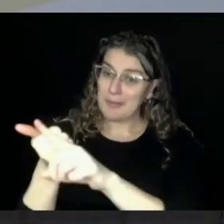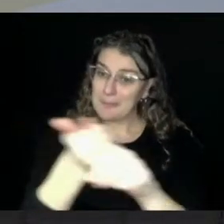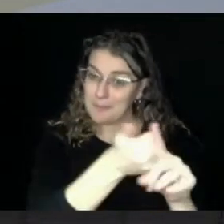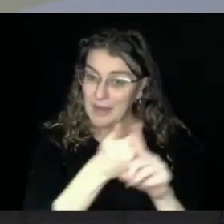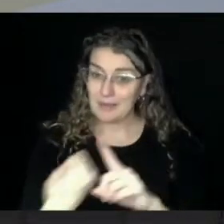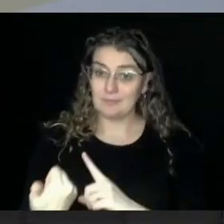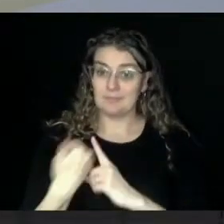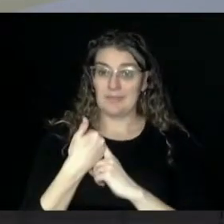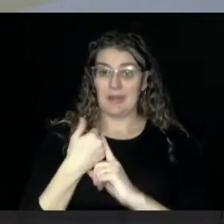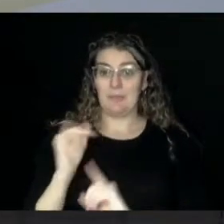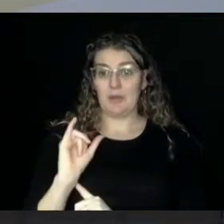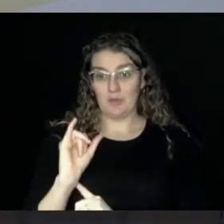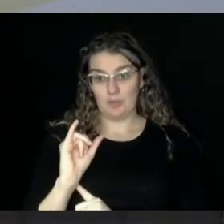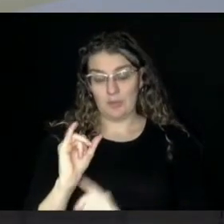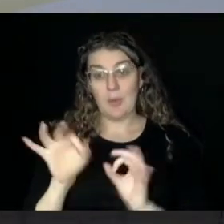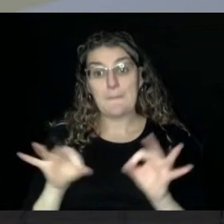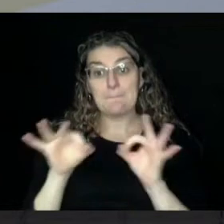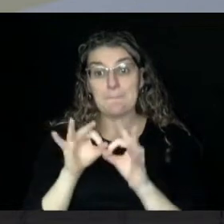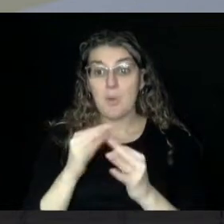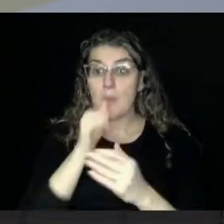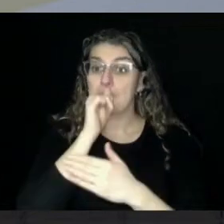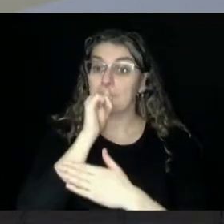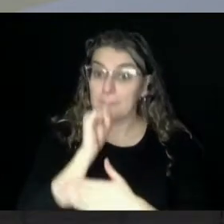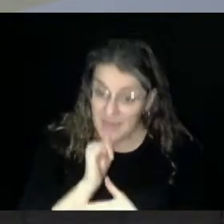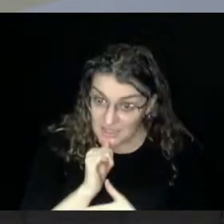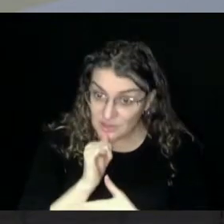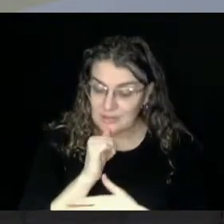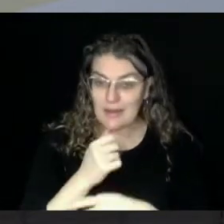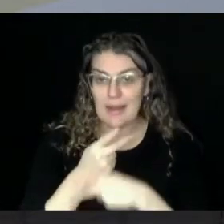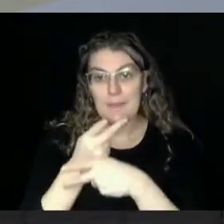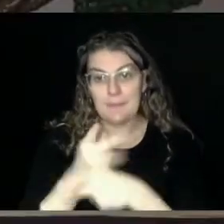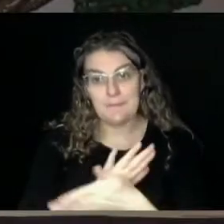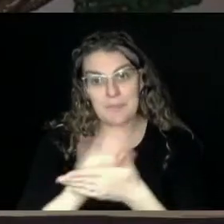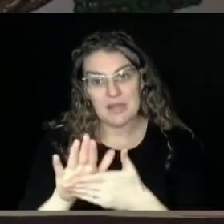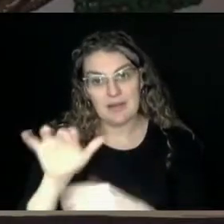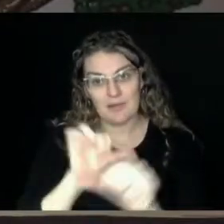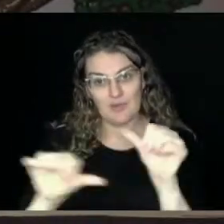patient and please be kind. Thank you. I'll turn it over to you, Mary.